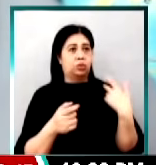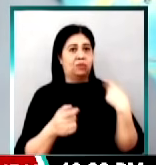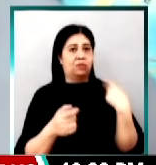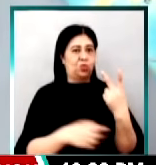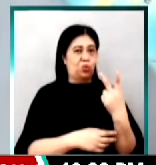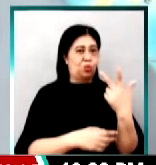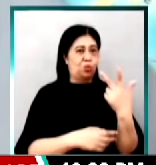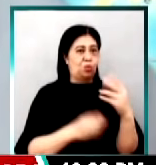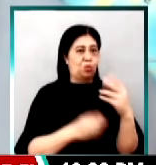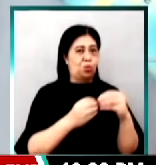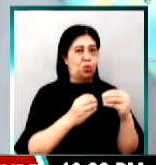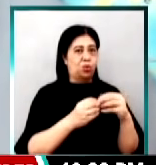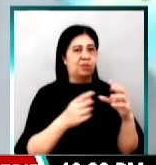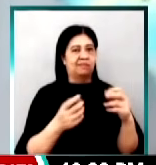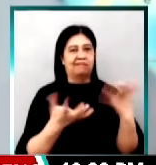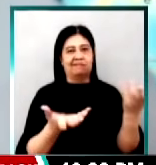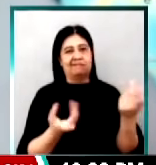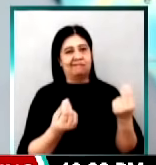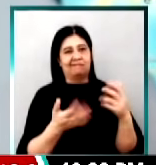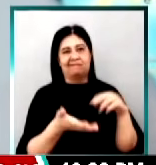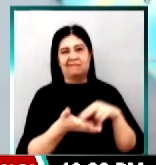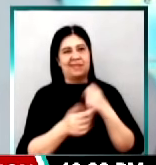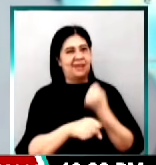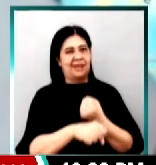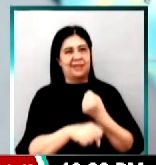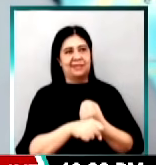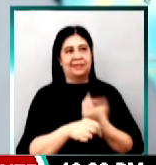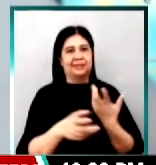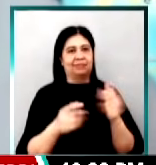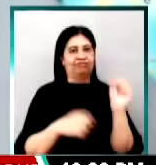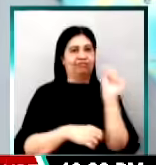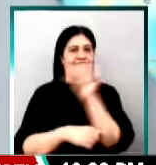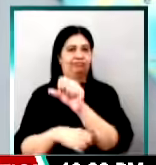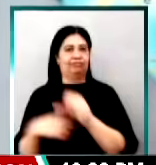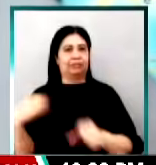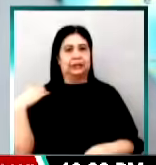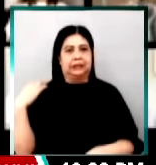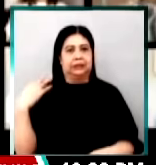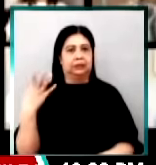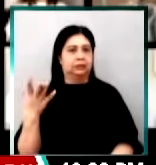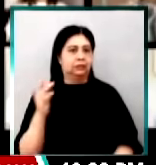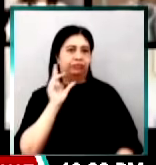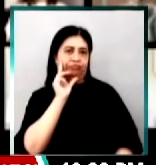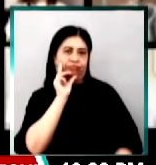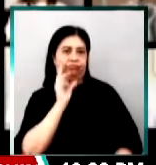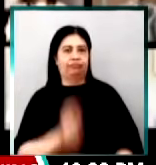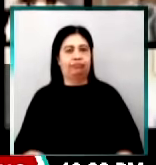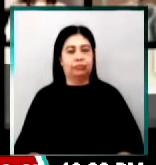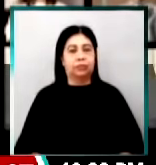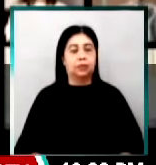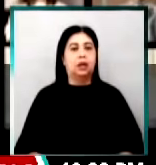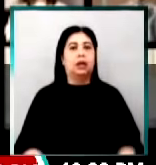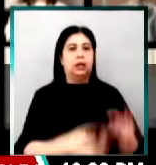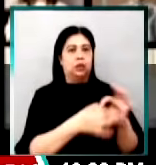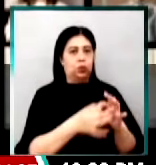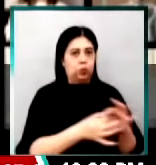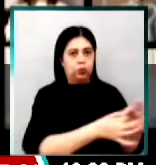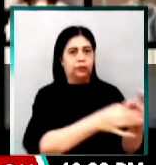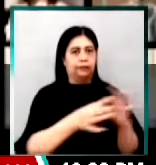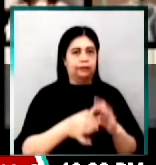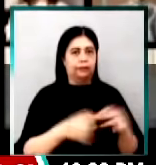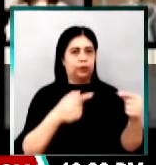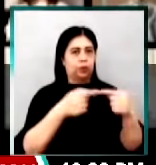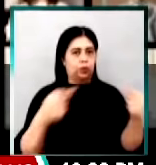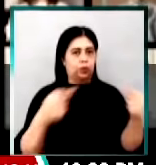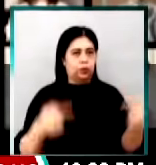opposition will have a hard time defeating the candidate of President Duterte. Unified opposition ang panawagan ng grupong Isang Bayan